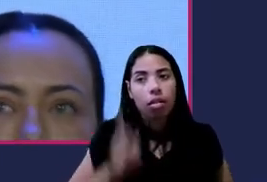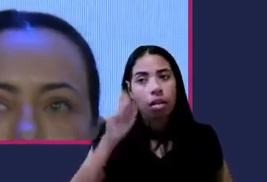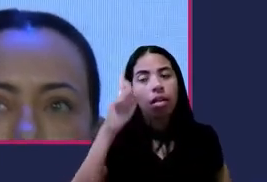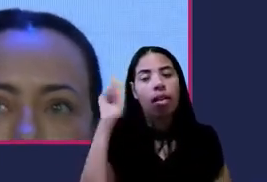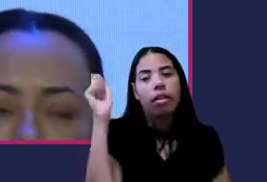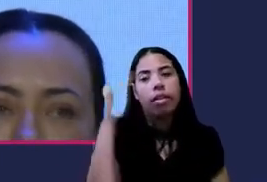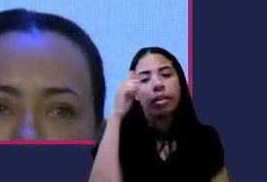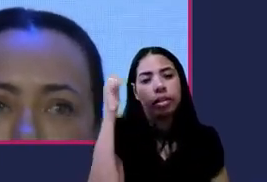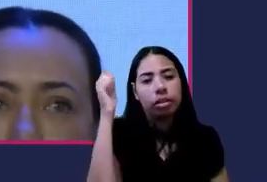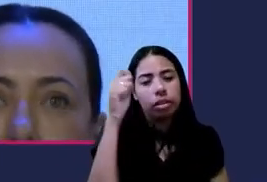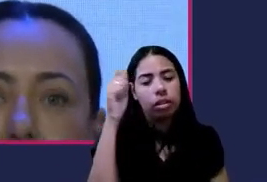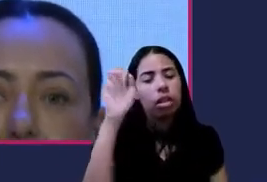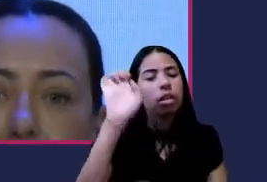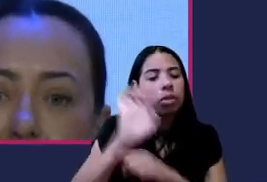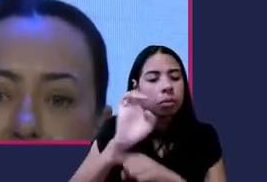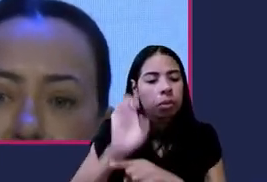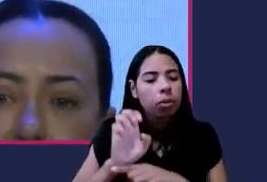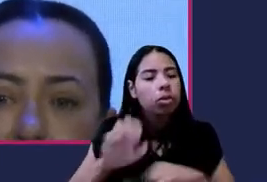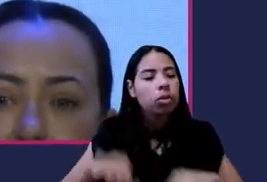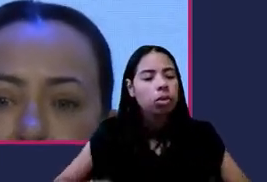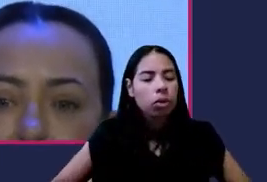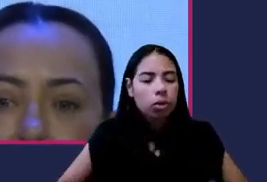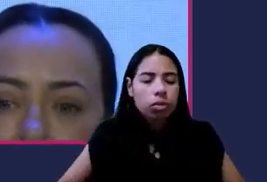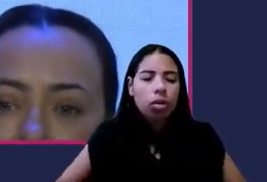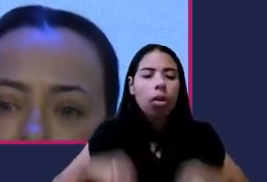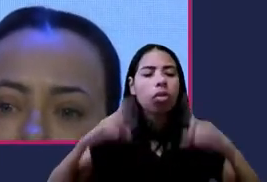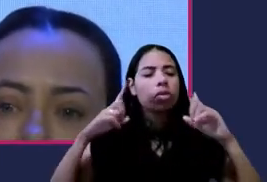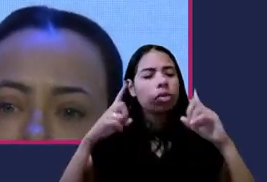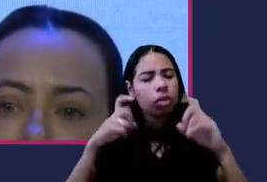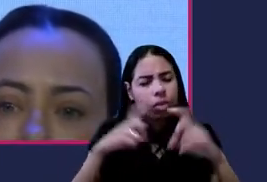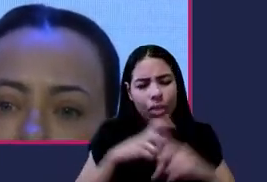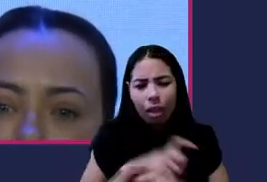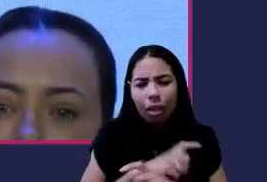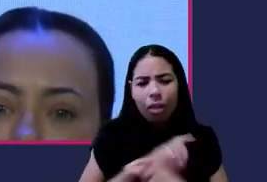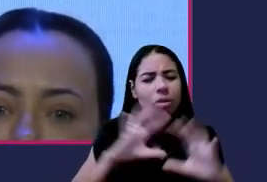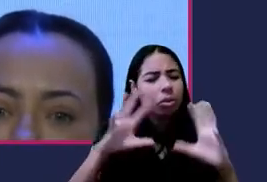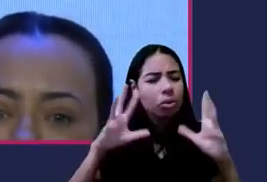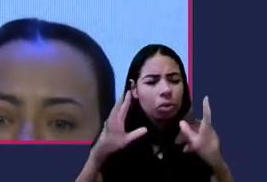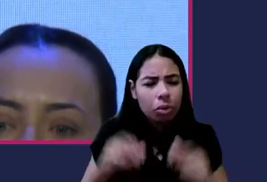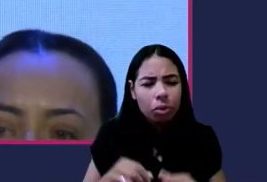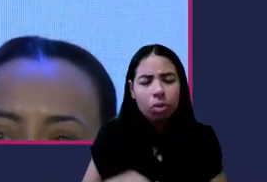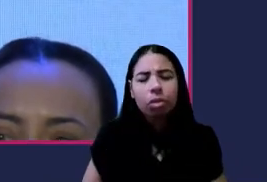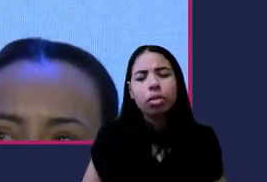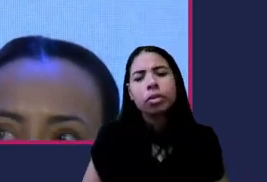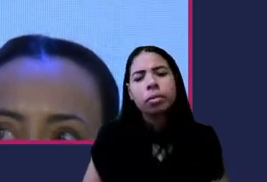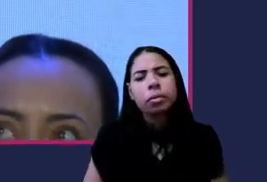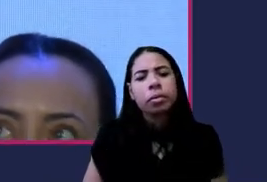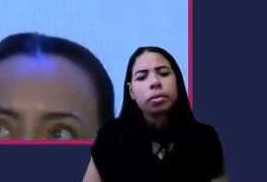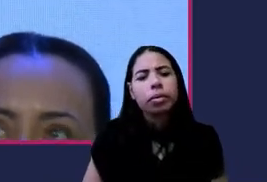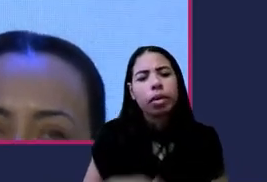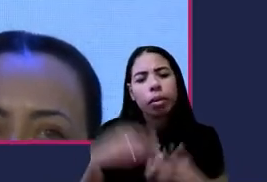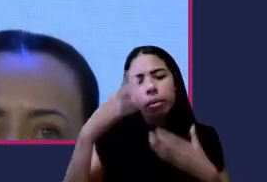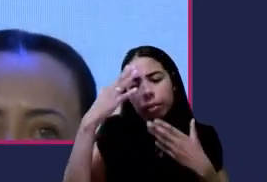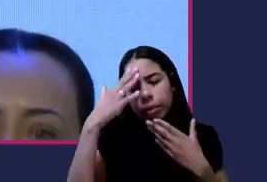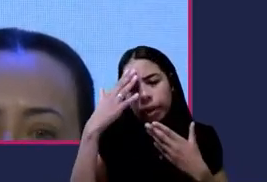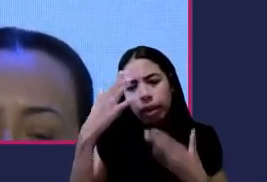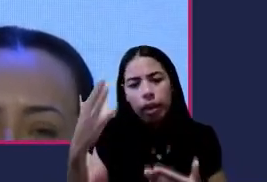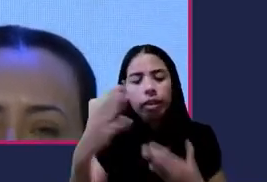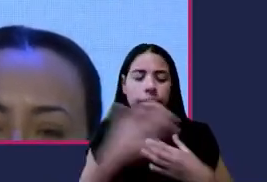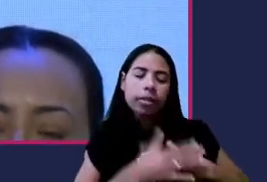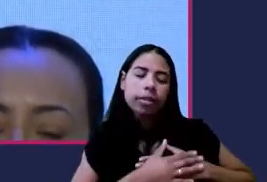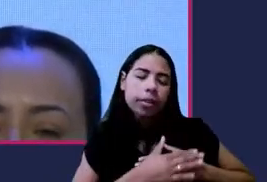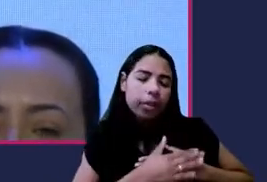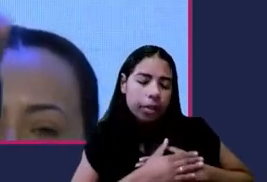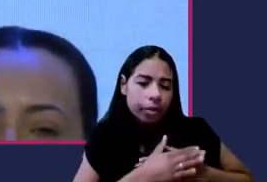sensibility that is peculiar to you. This homage, this tribute to a state that's been suffering so hard, but